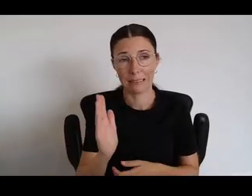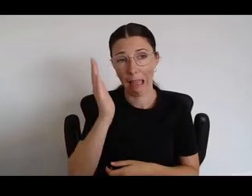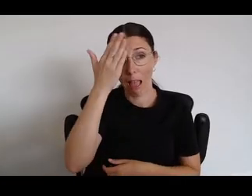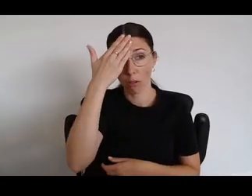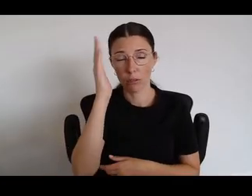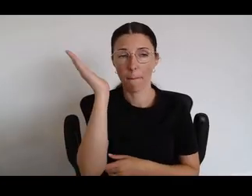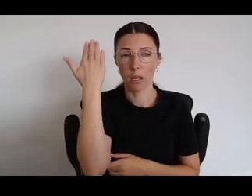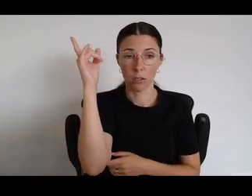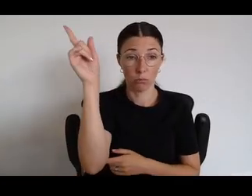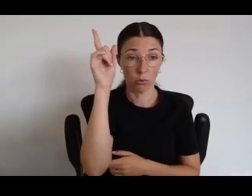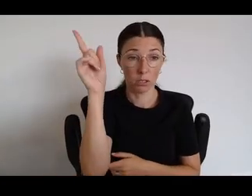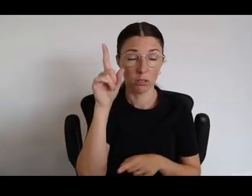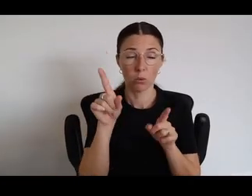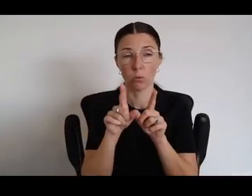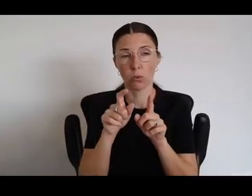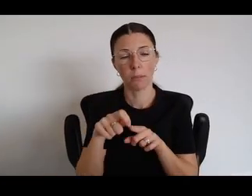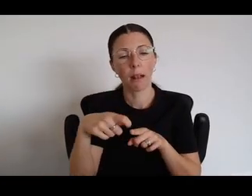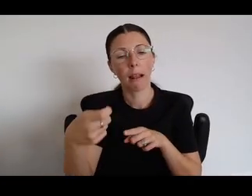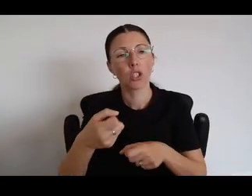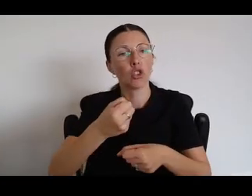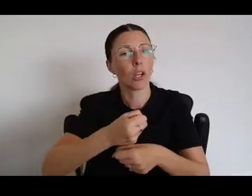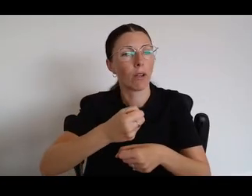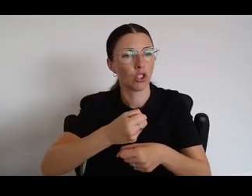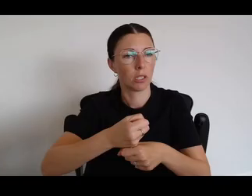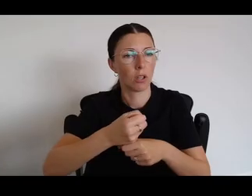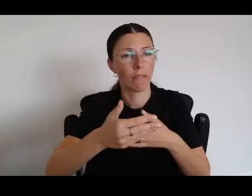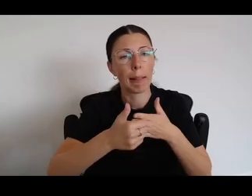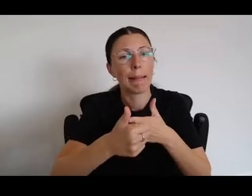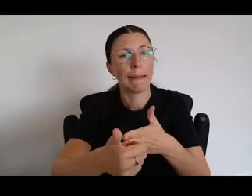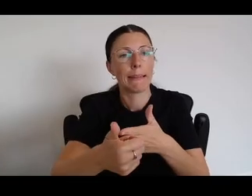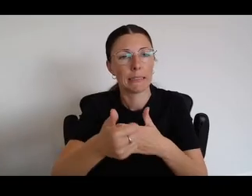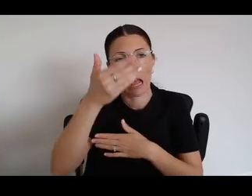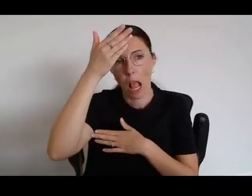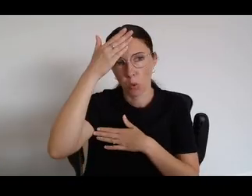certainly also the next generation of leaders and elders that we will